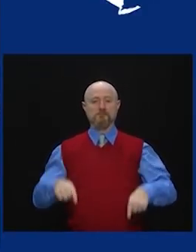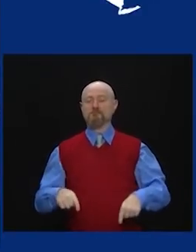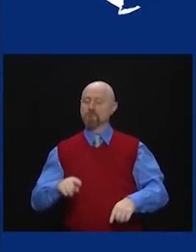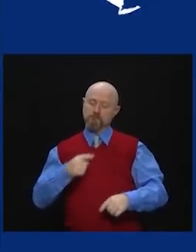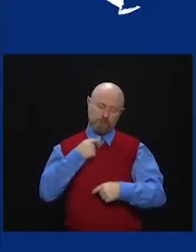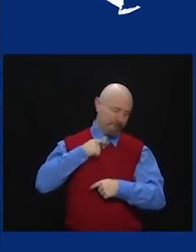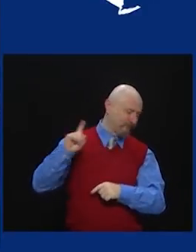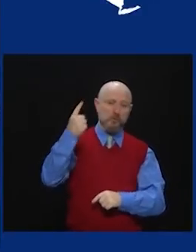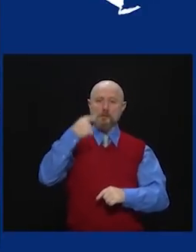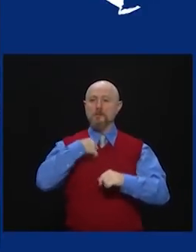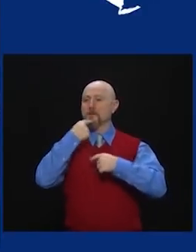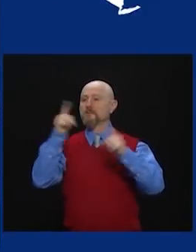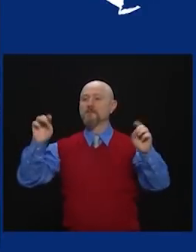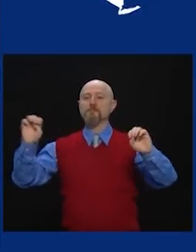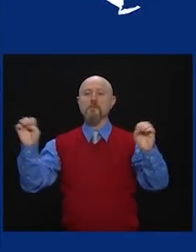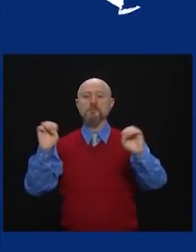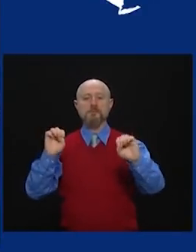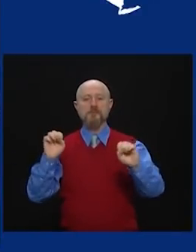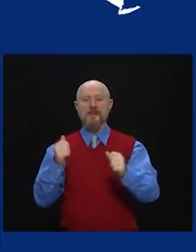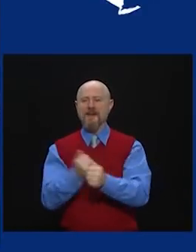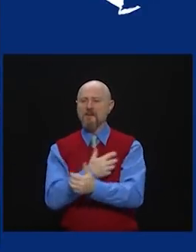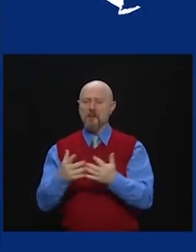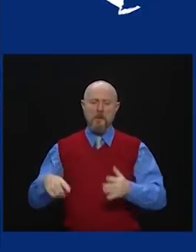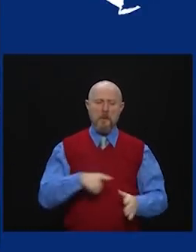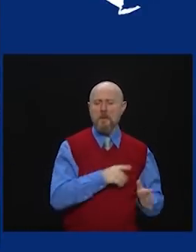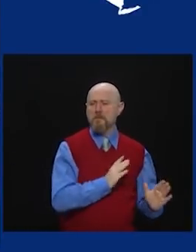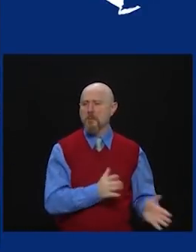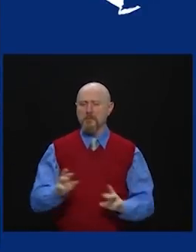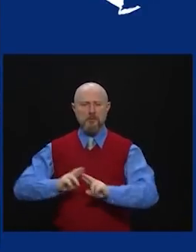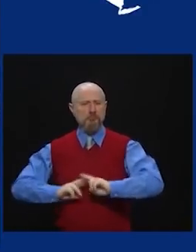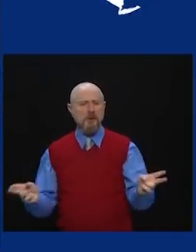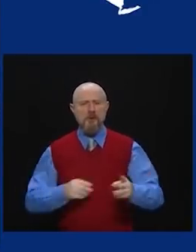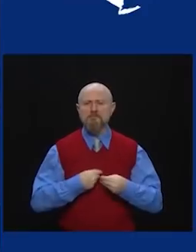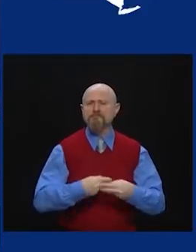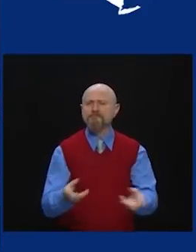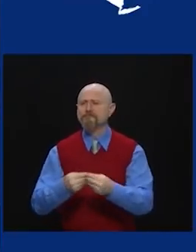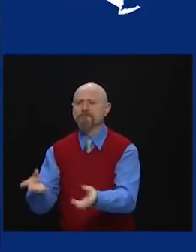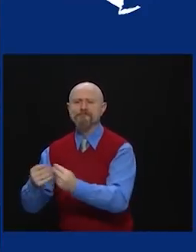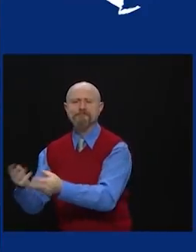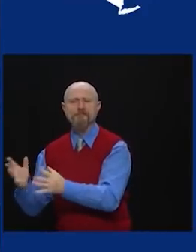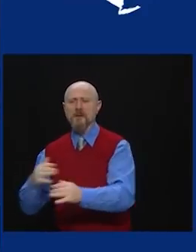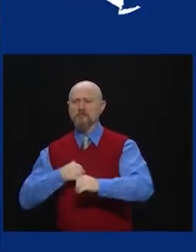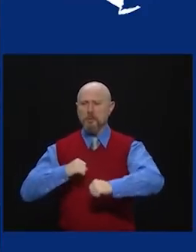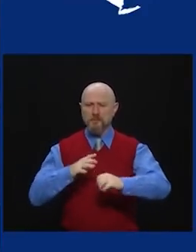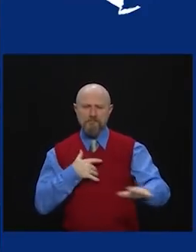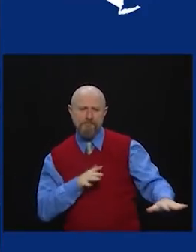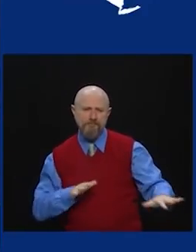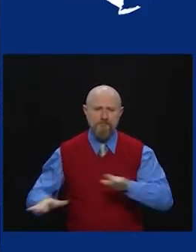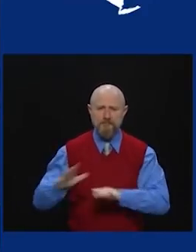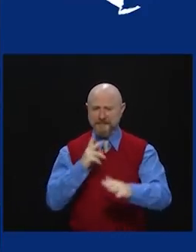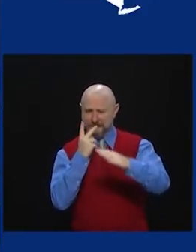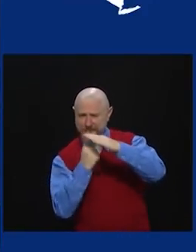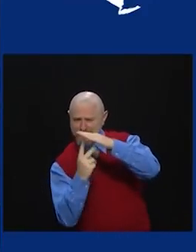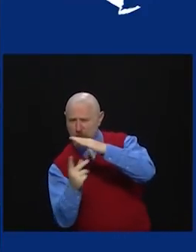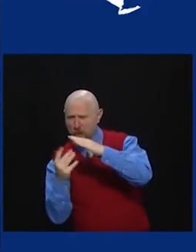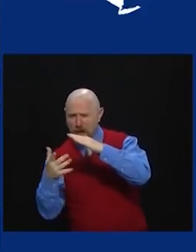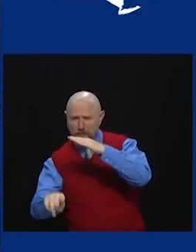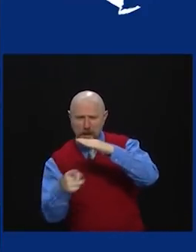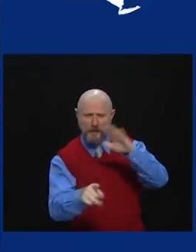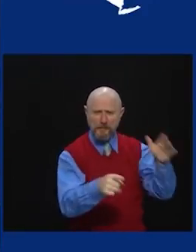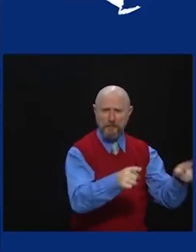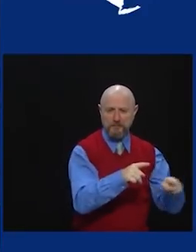all the tools at our disposal to be able to proactively anticipate what was coming, but also to react when